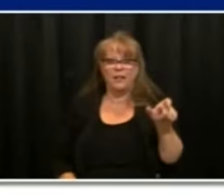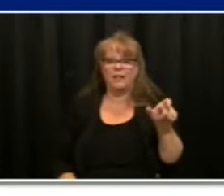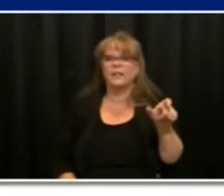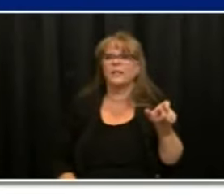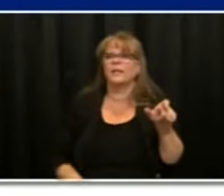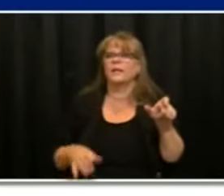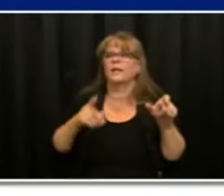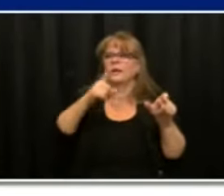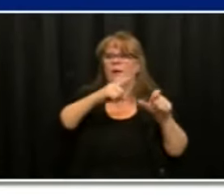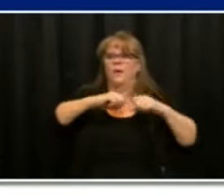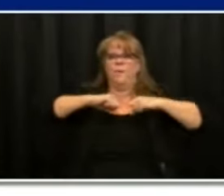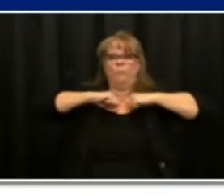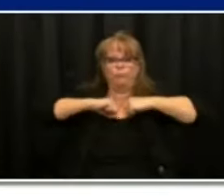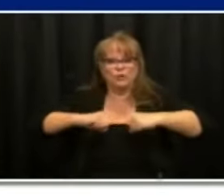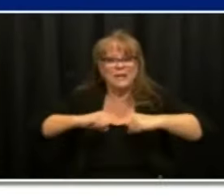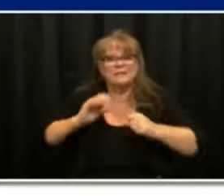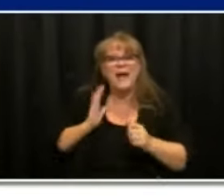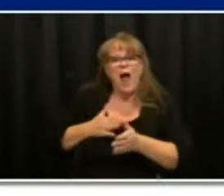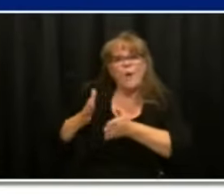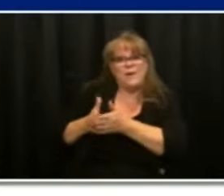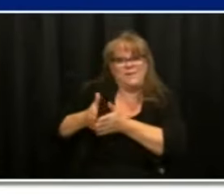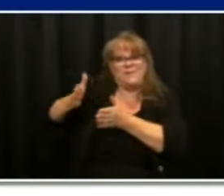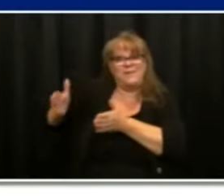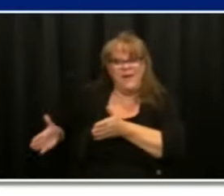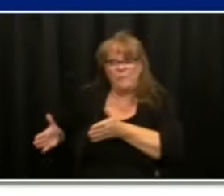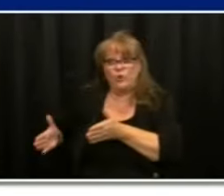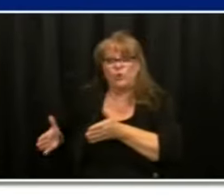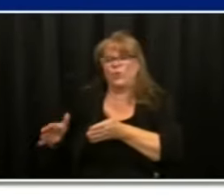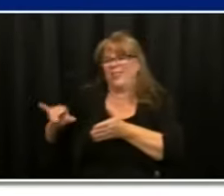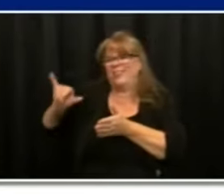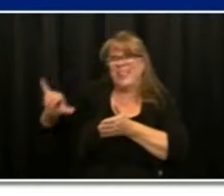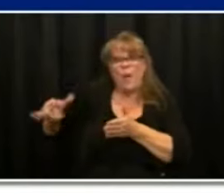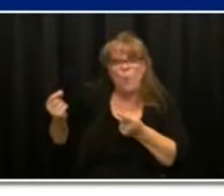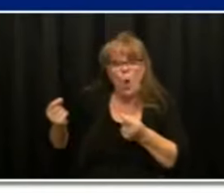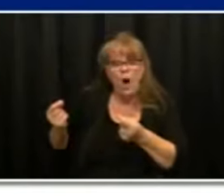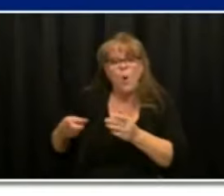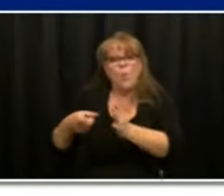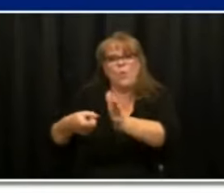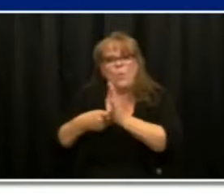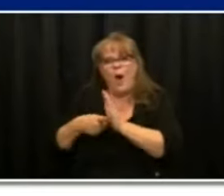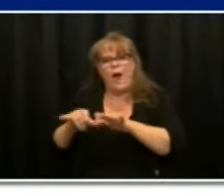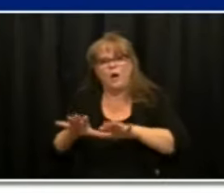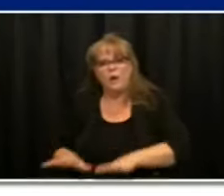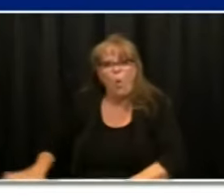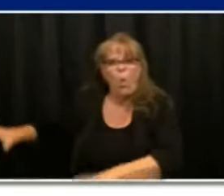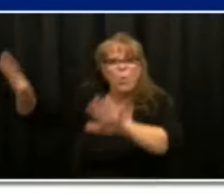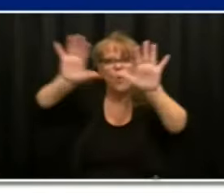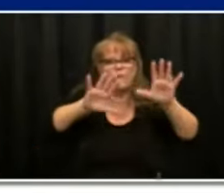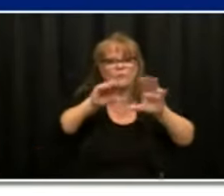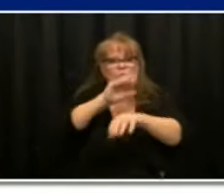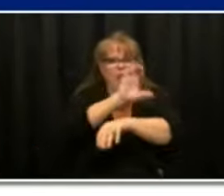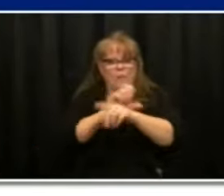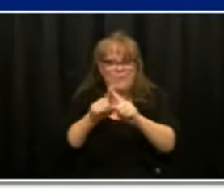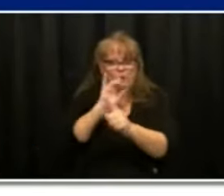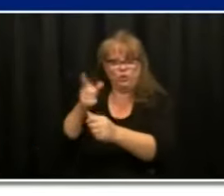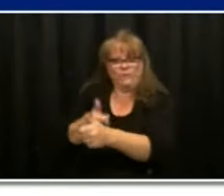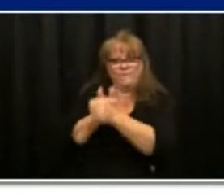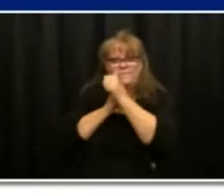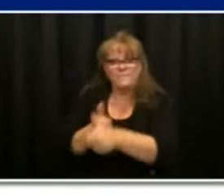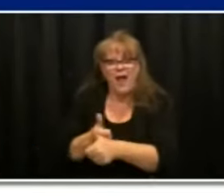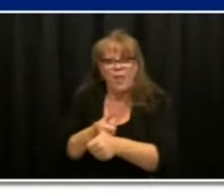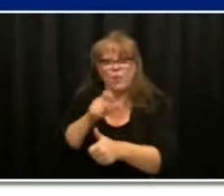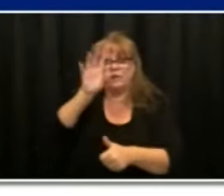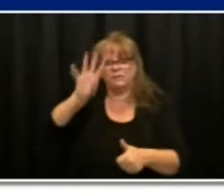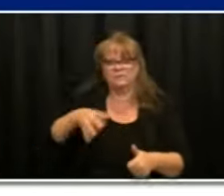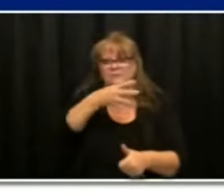DIAL. Because of this, it requires a county to meet 8 criteria that really demonstrate strong local support and partnerships with hospital,